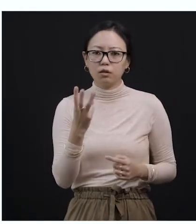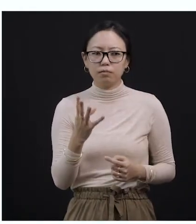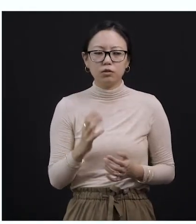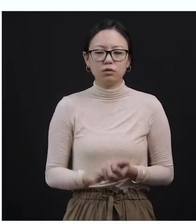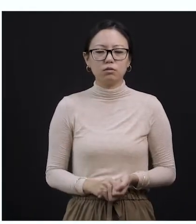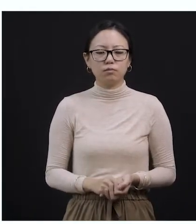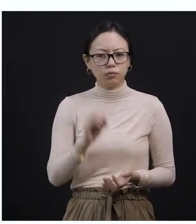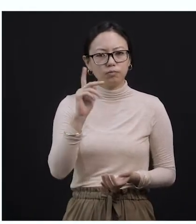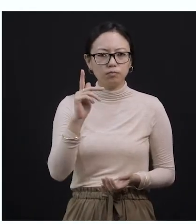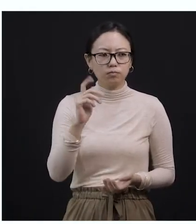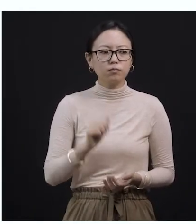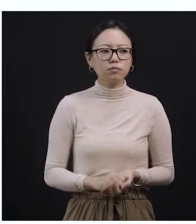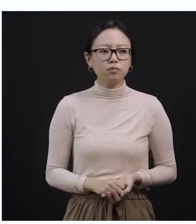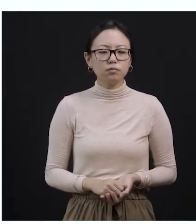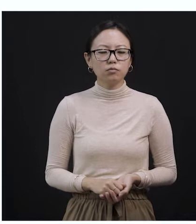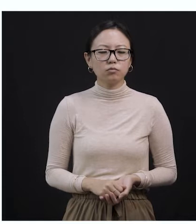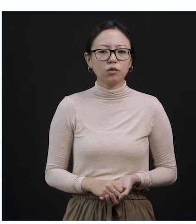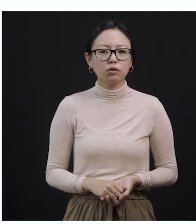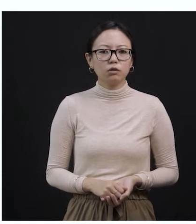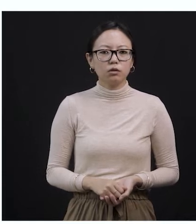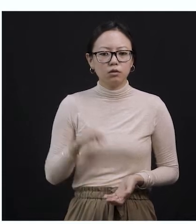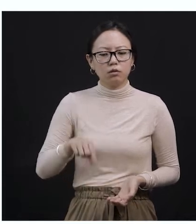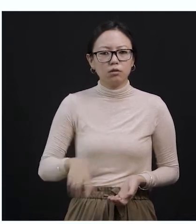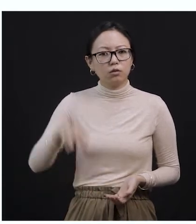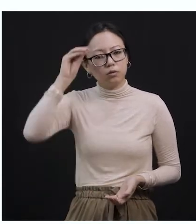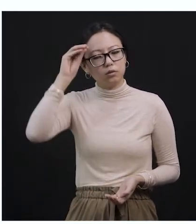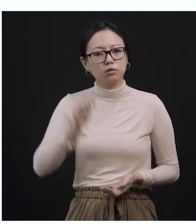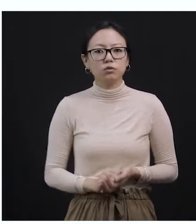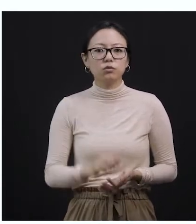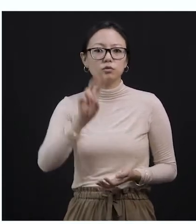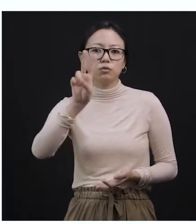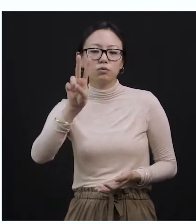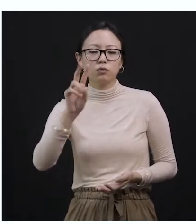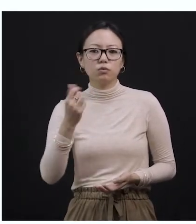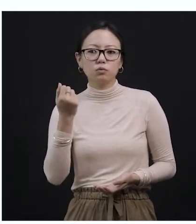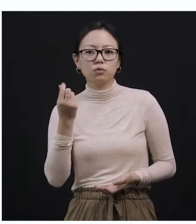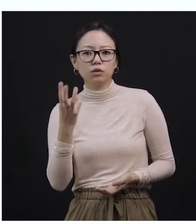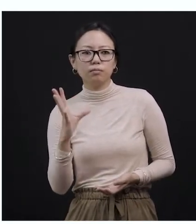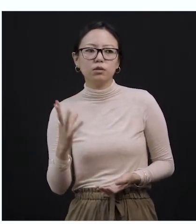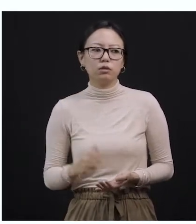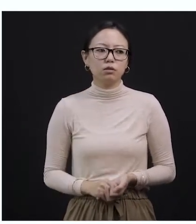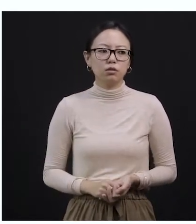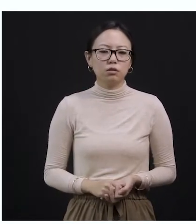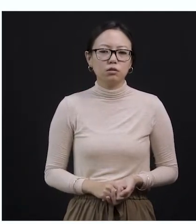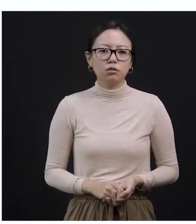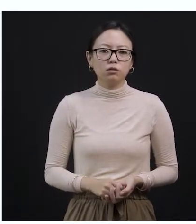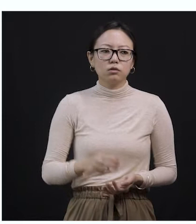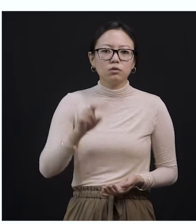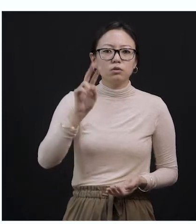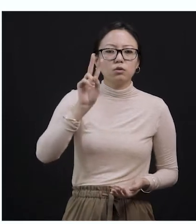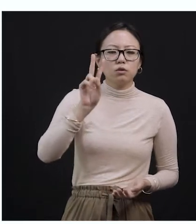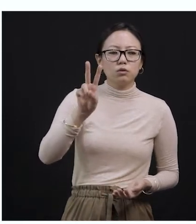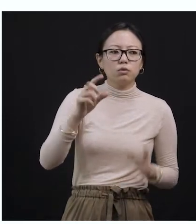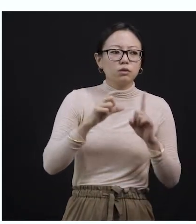next example. We already learned about two digits number. That means in this type of numbers, we